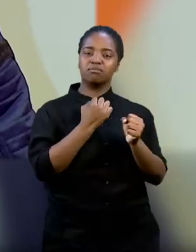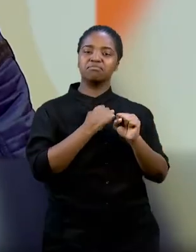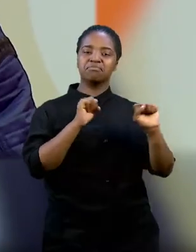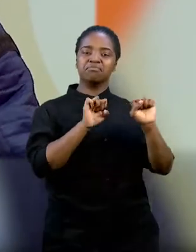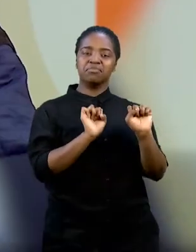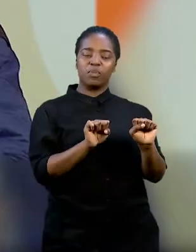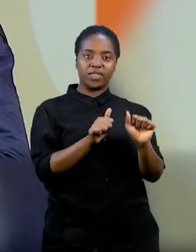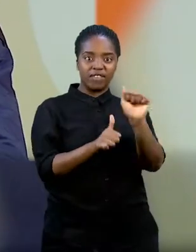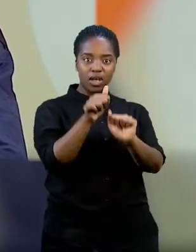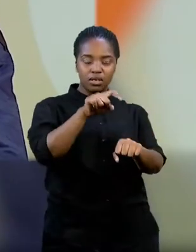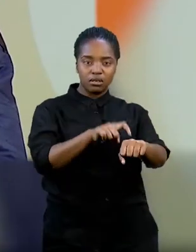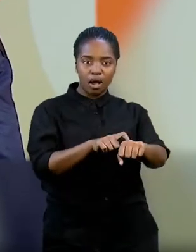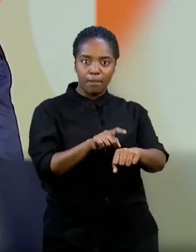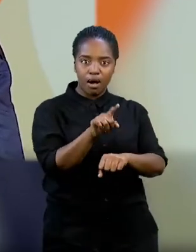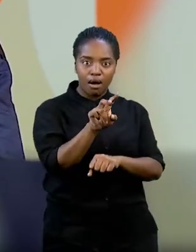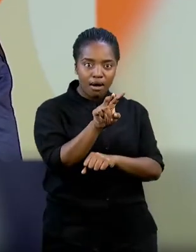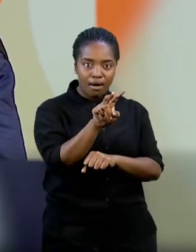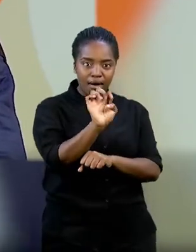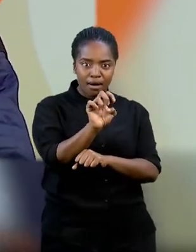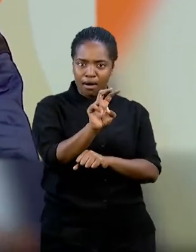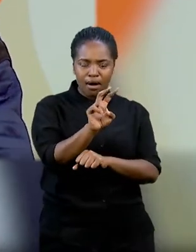Ekhulula wena, ot mumbona for the first time,